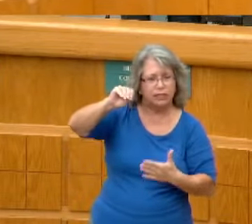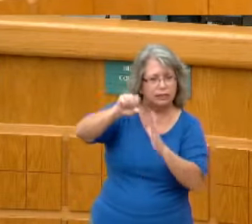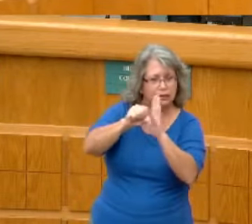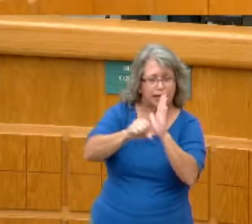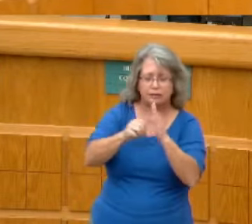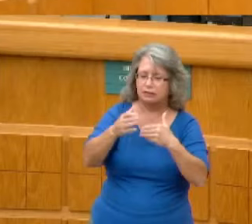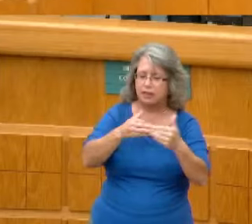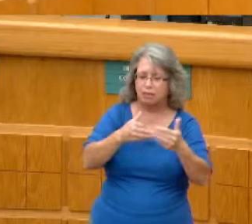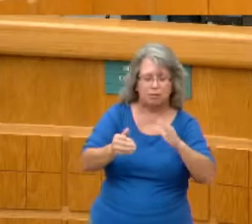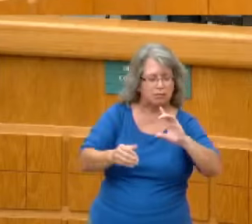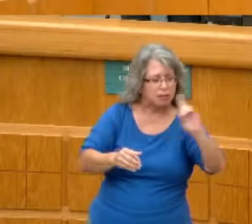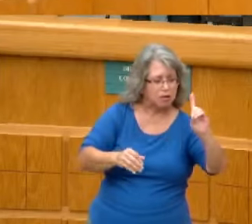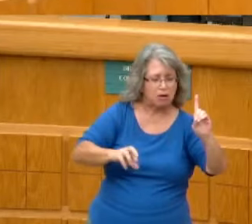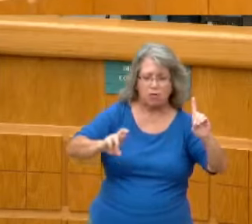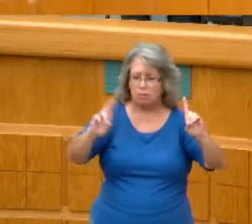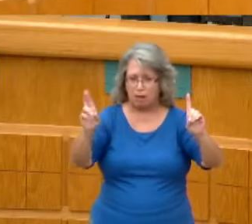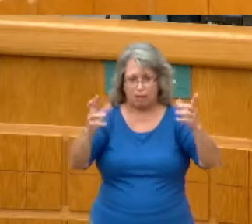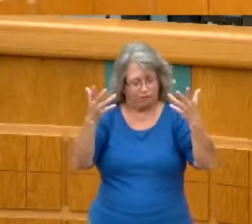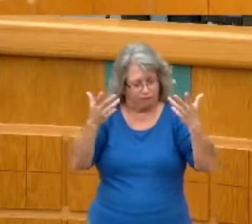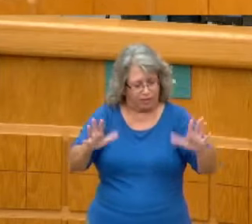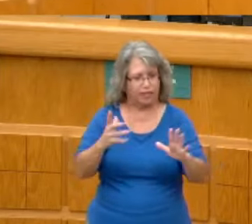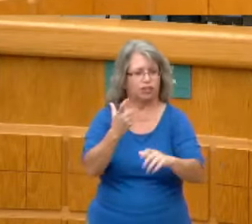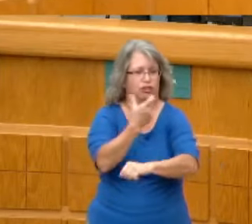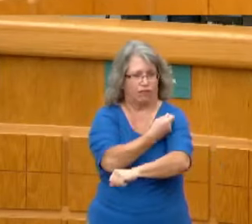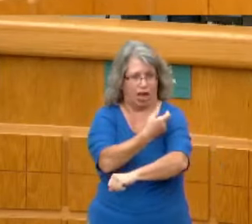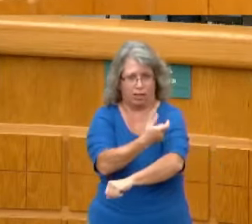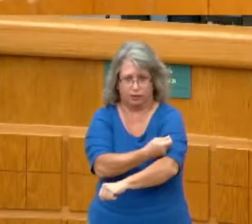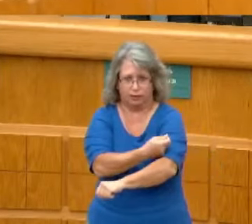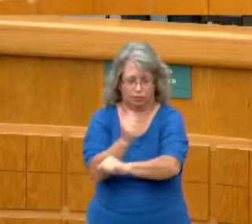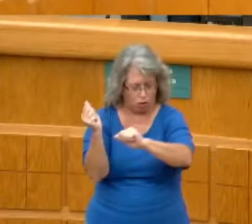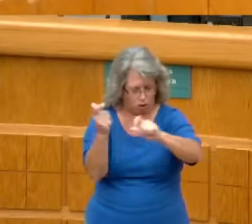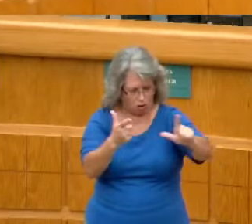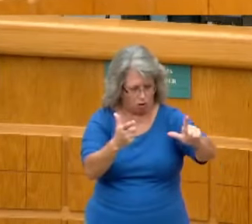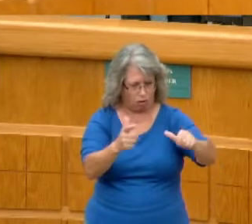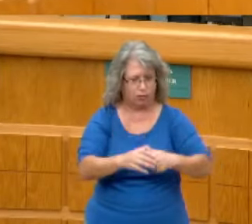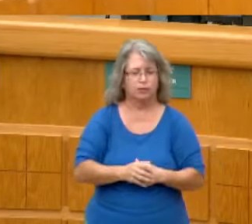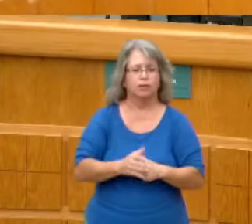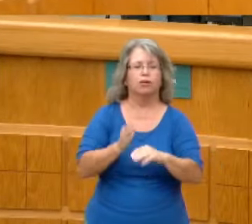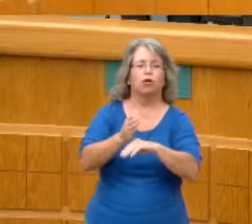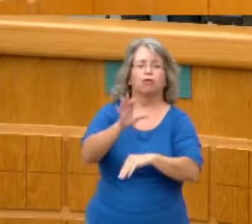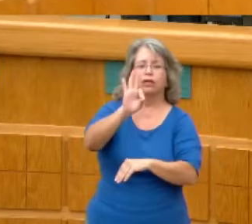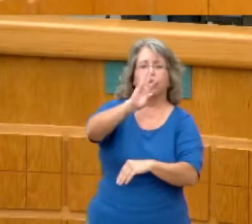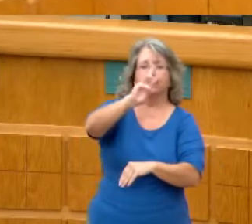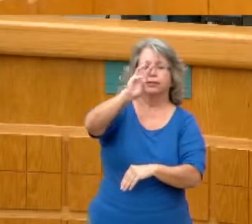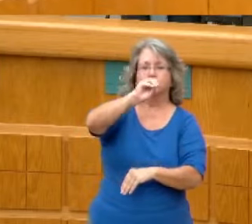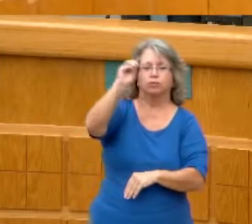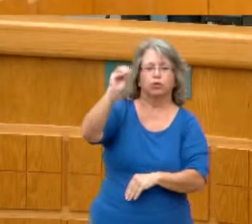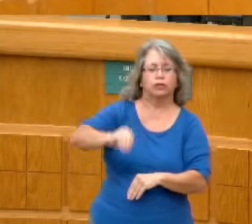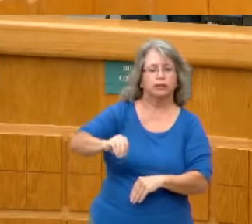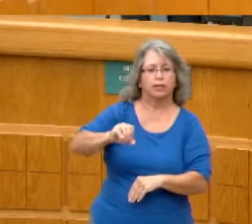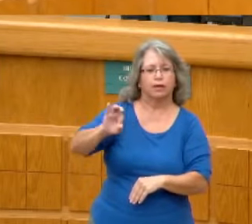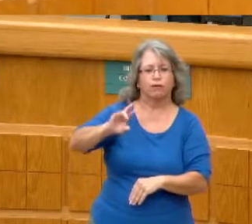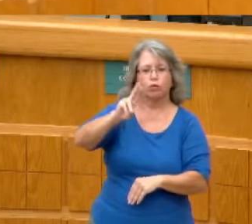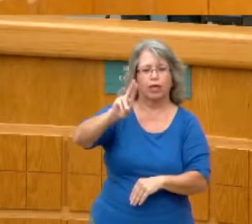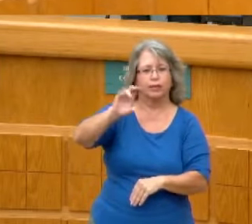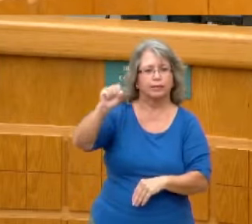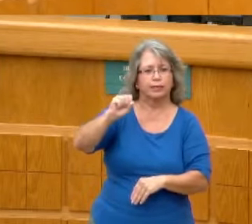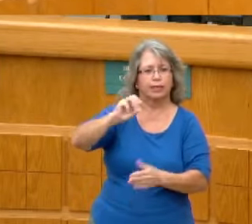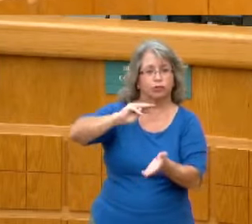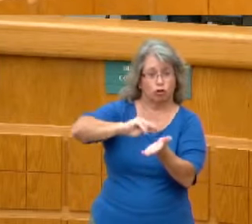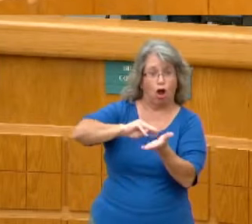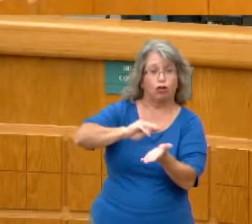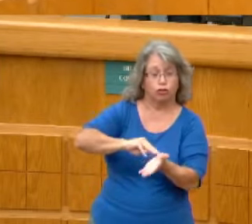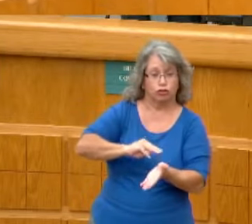parties, have been vaccinated. Over 96% of the United States physicians